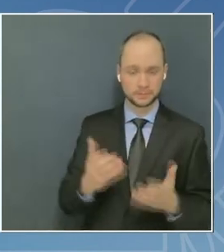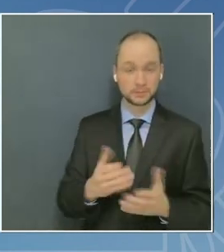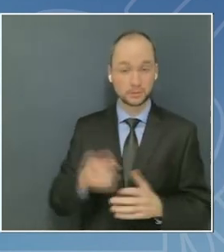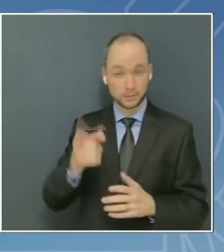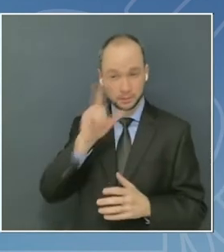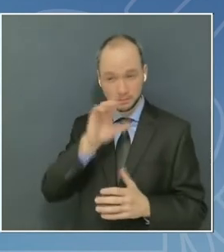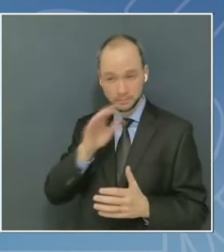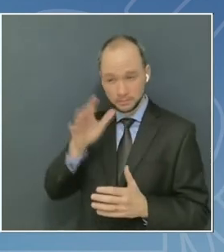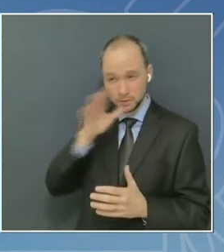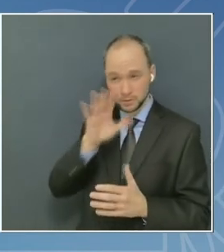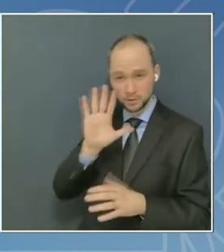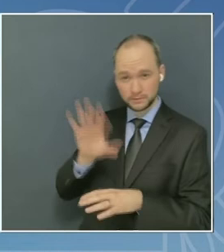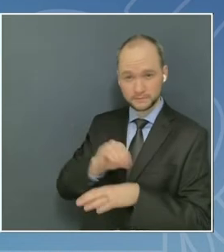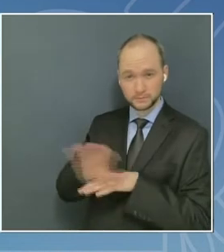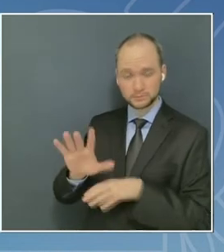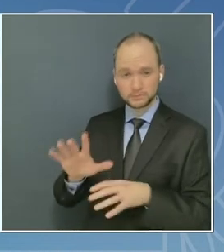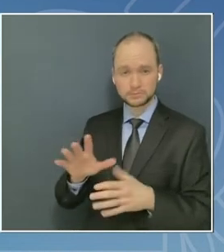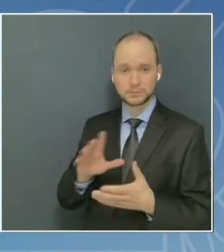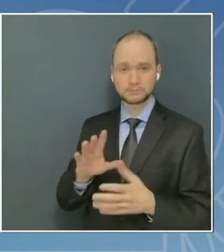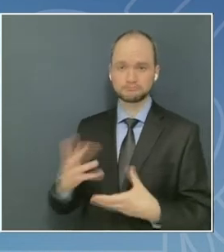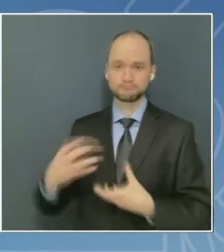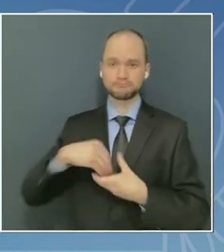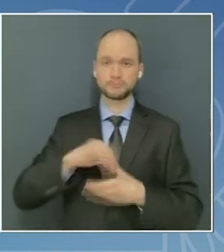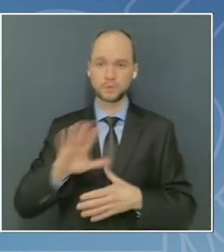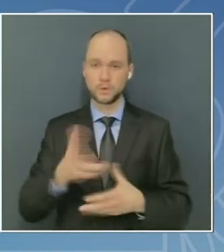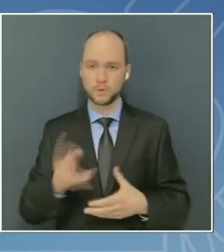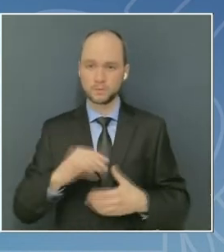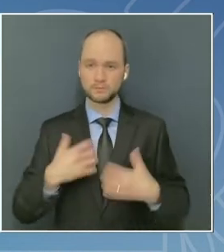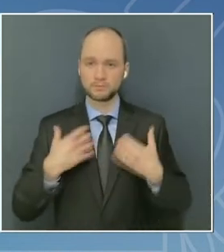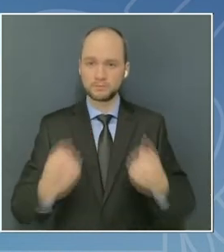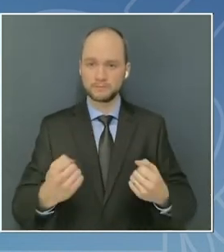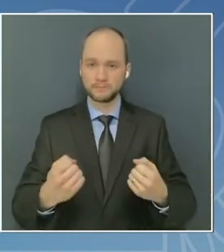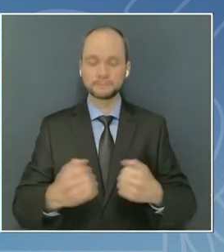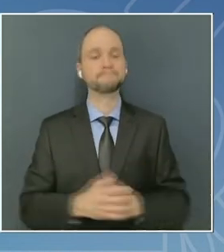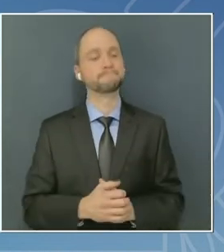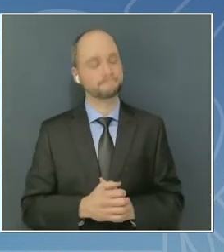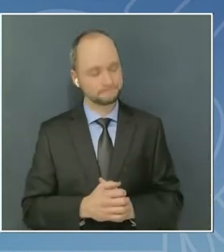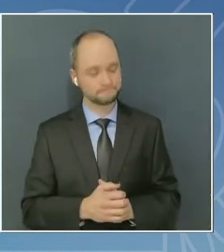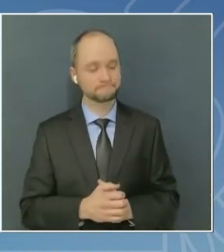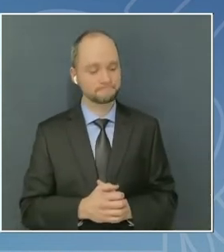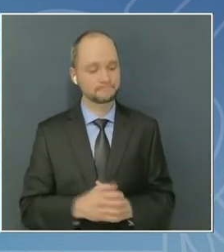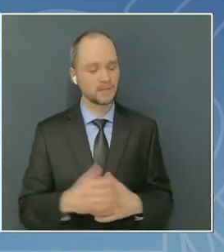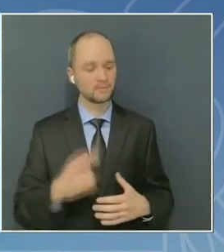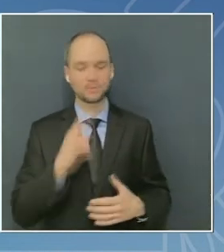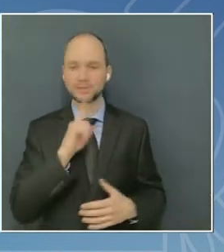Absolutely, and it's such a pleasure to be here with incredible people.